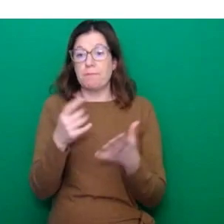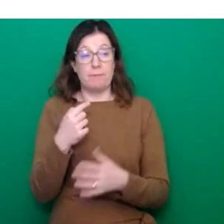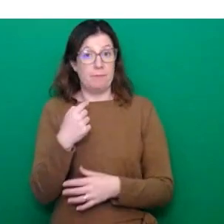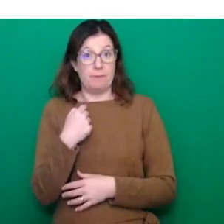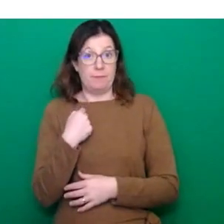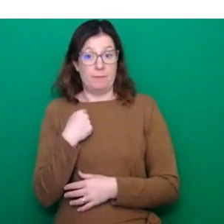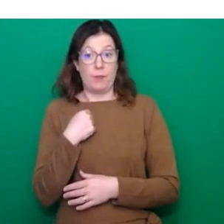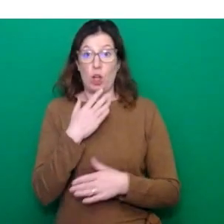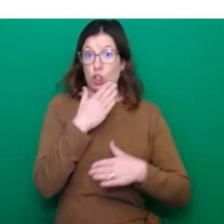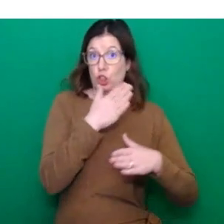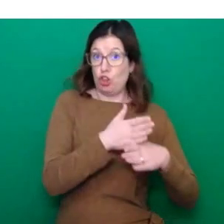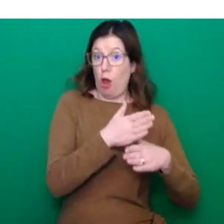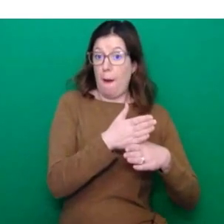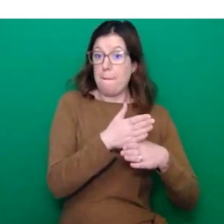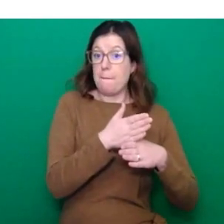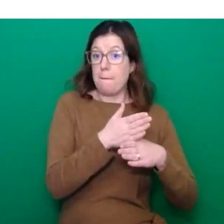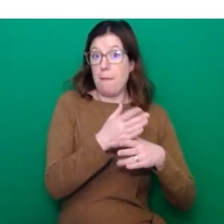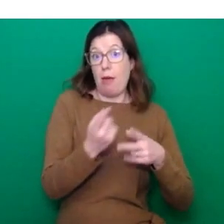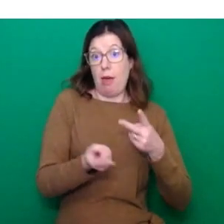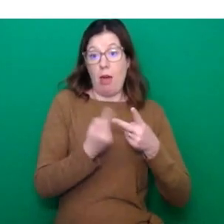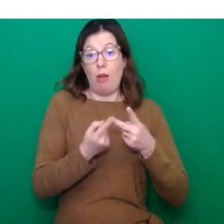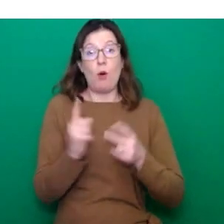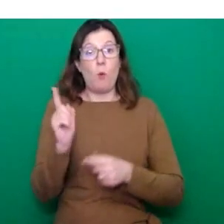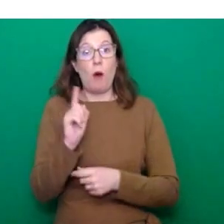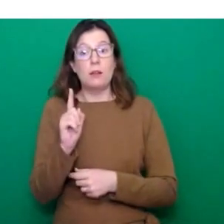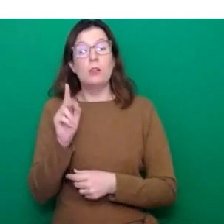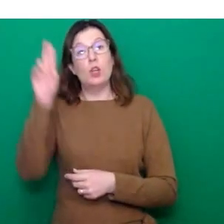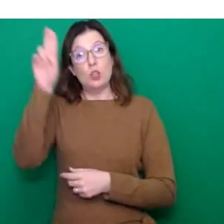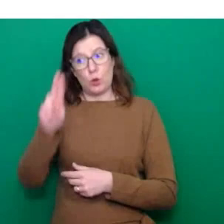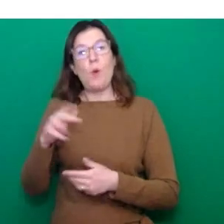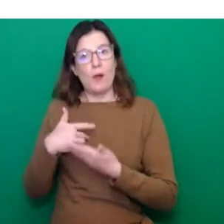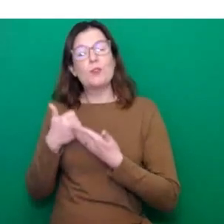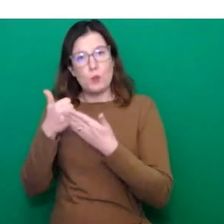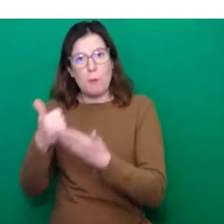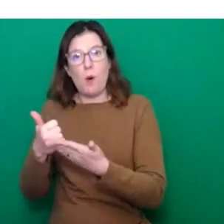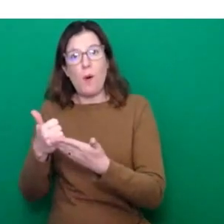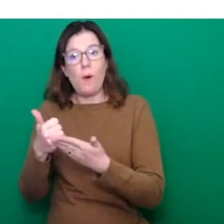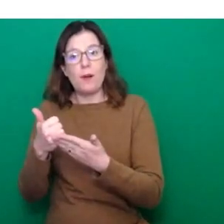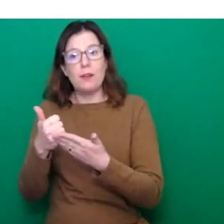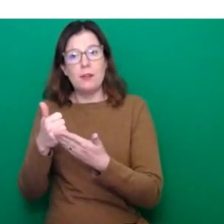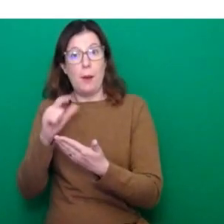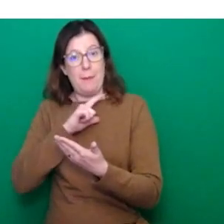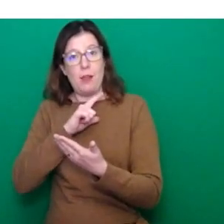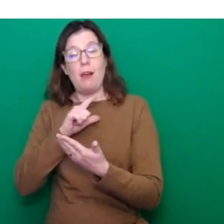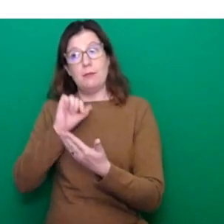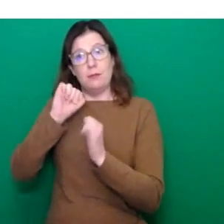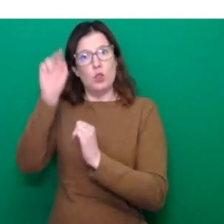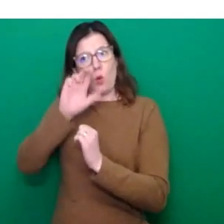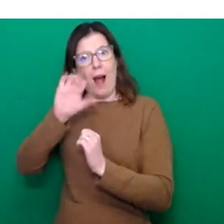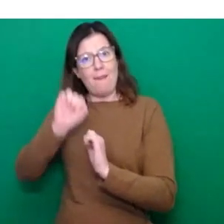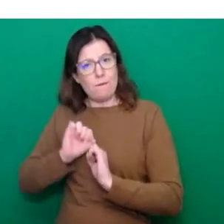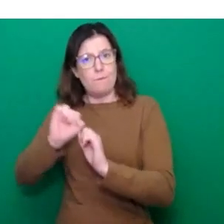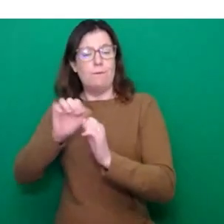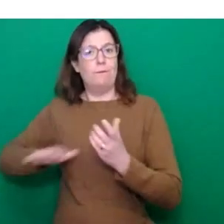as our job is we do help to support schools in terms of building a whole school approach. So additionally to